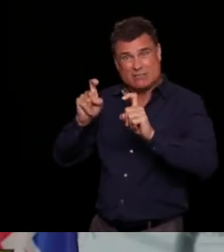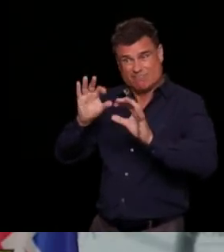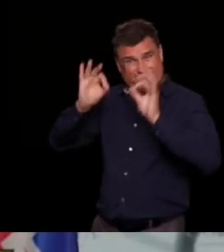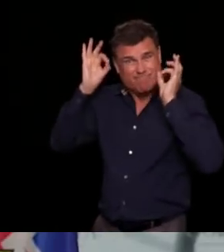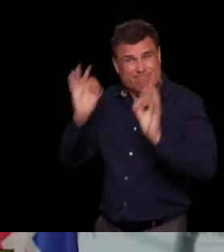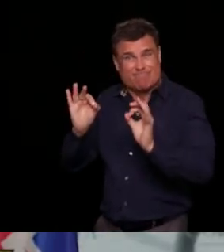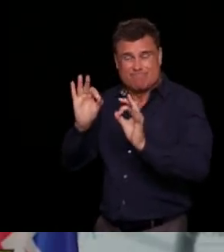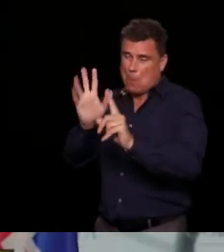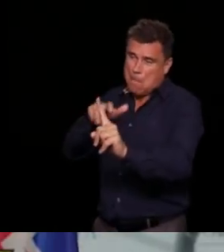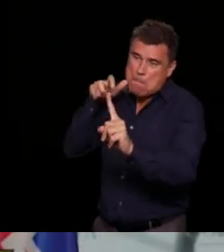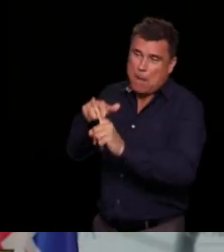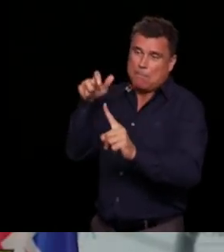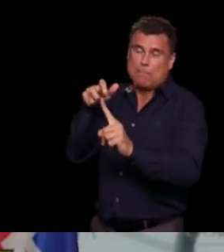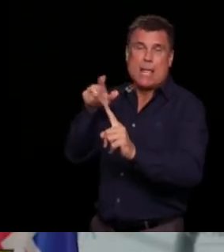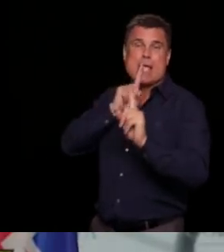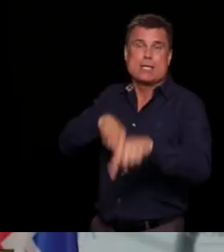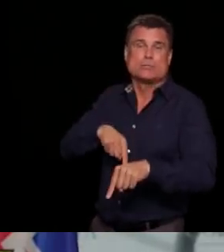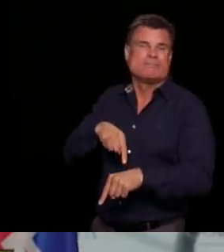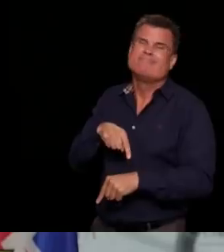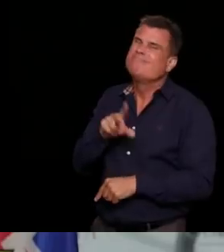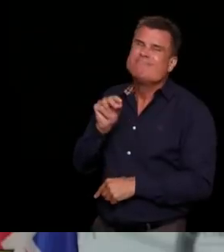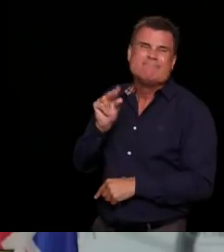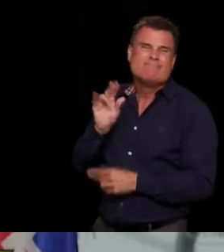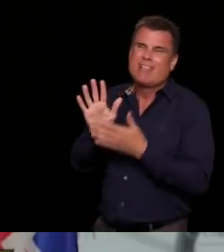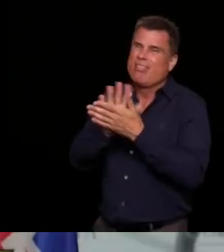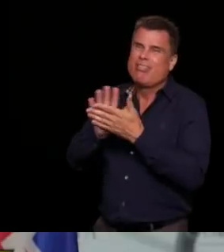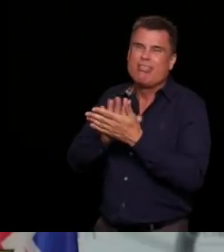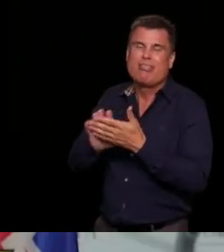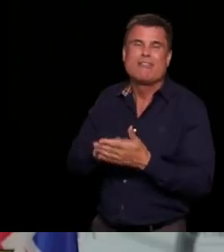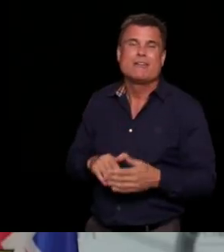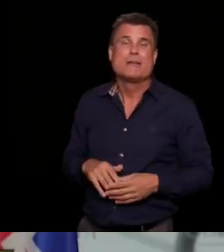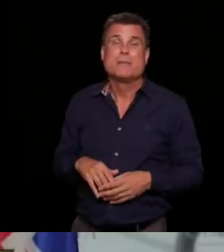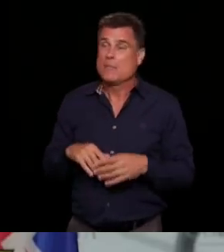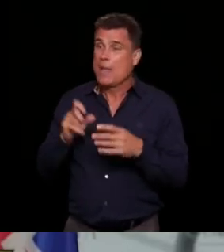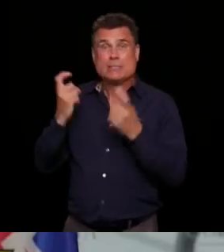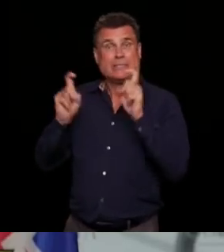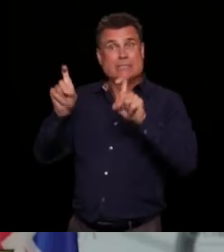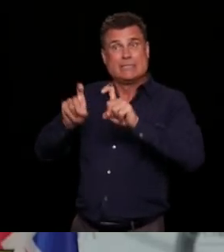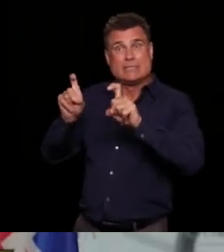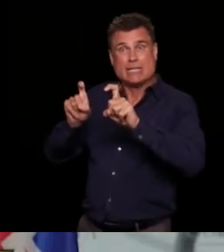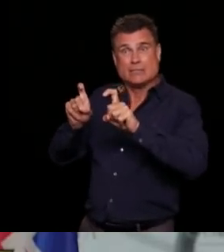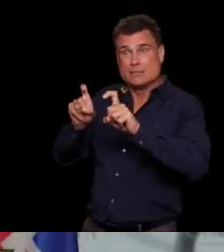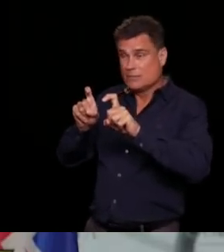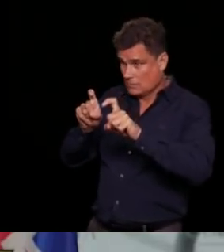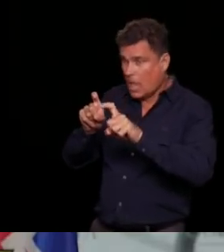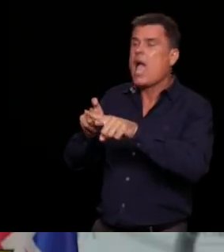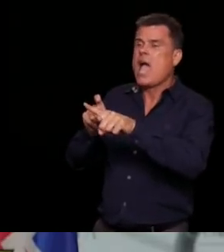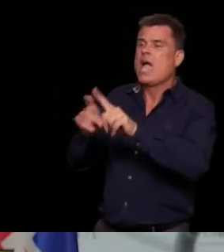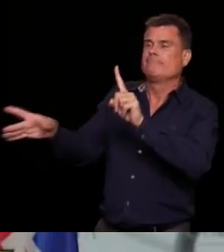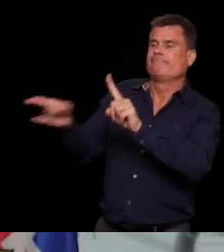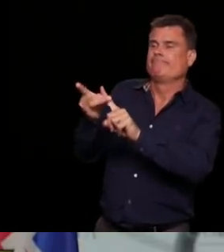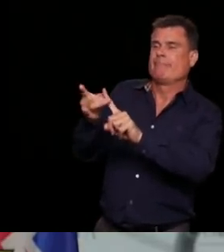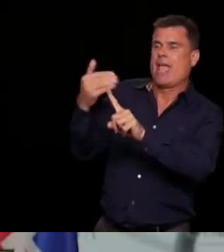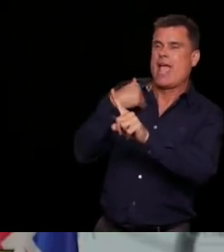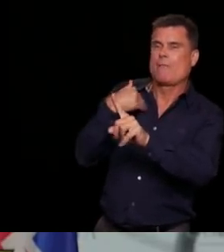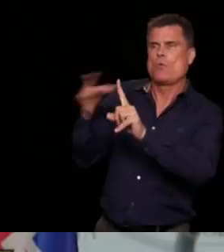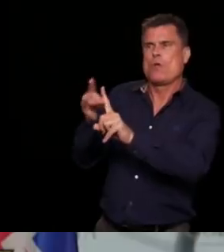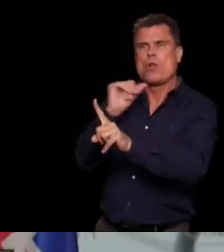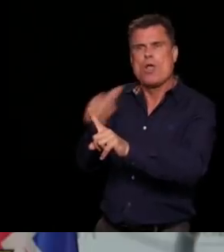change what you do or should what you do in terms of management. So asymptomatic testing is,